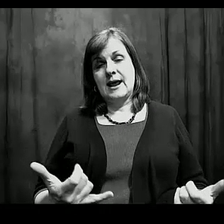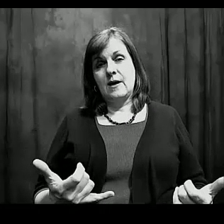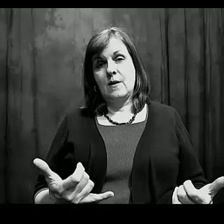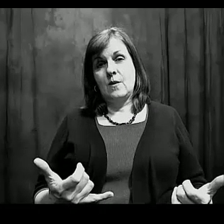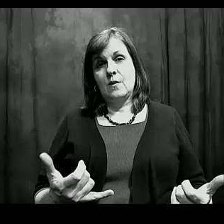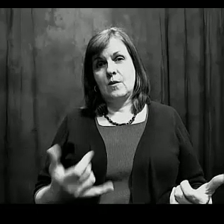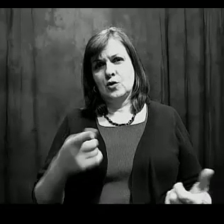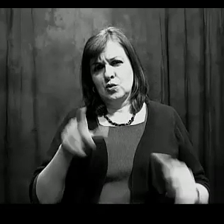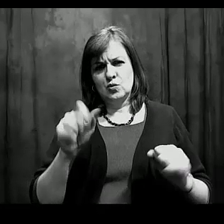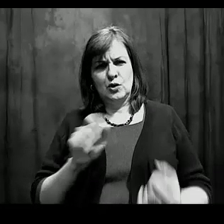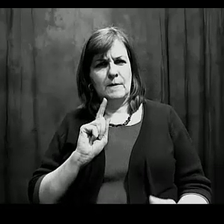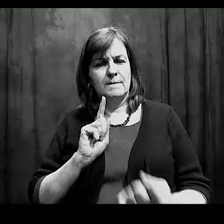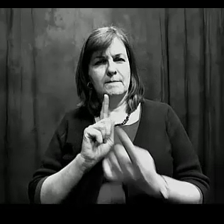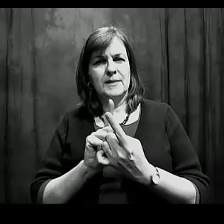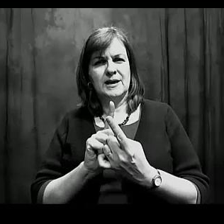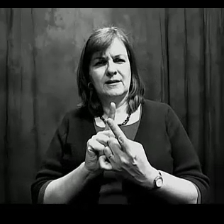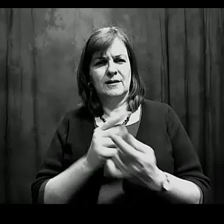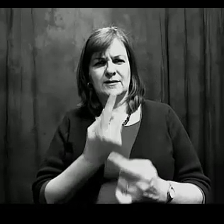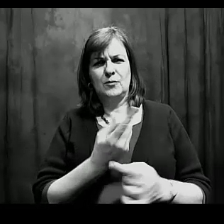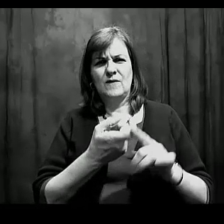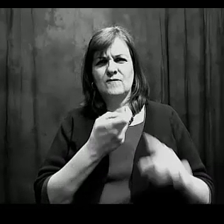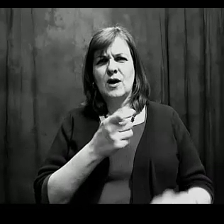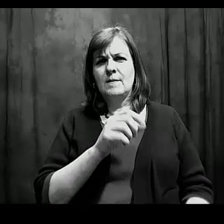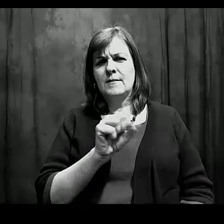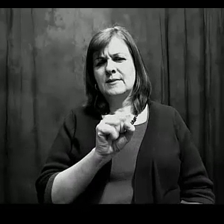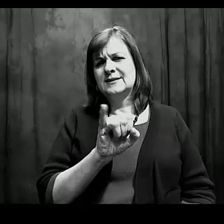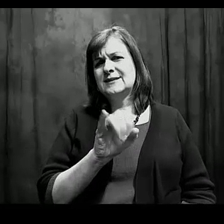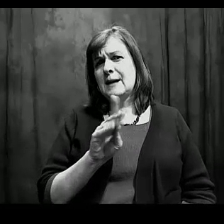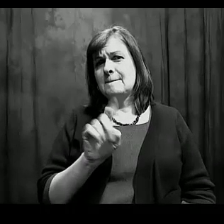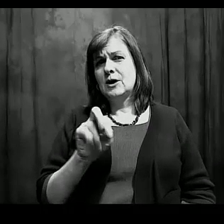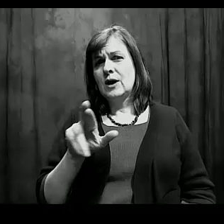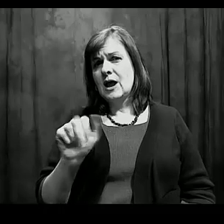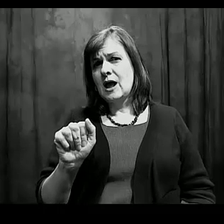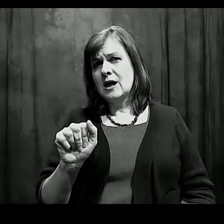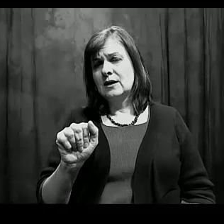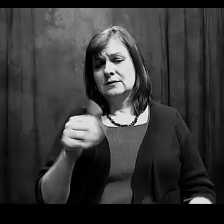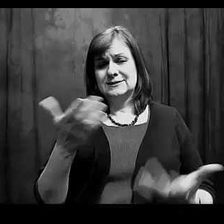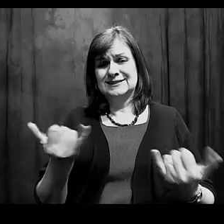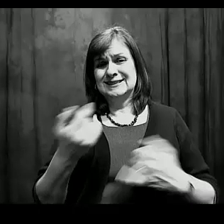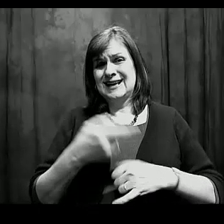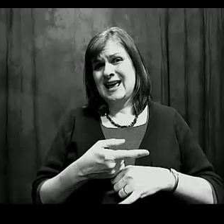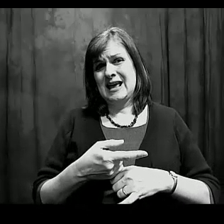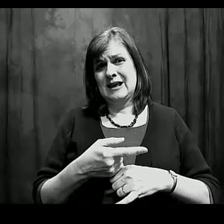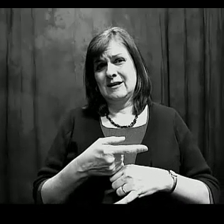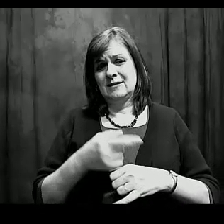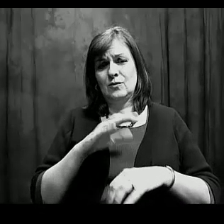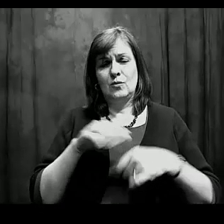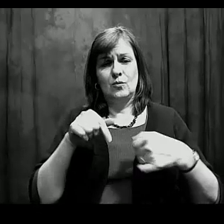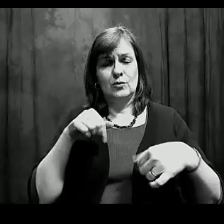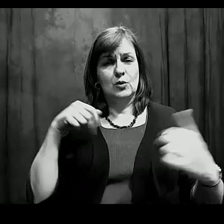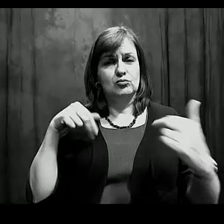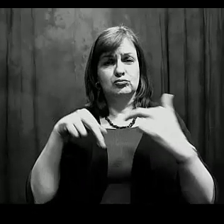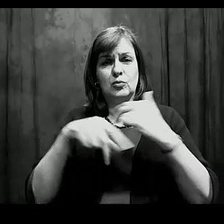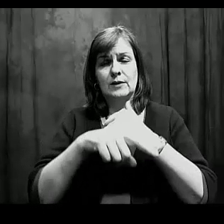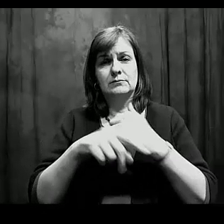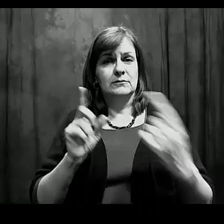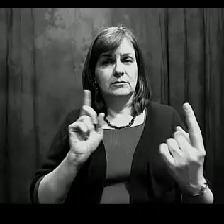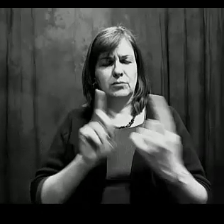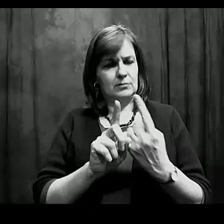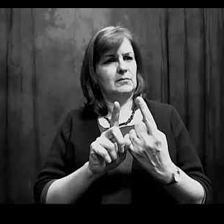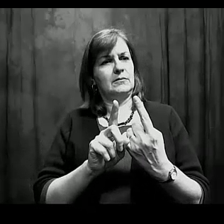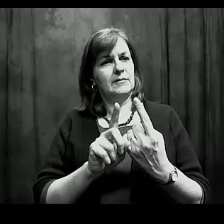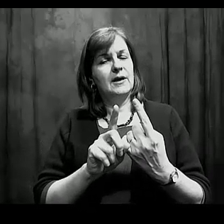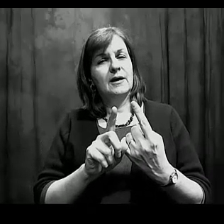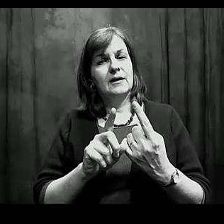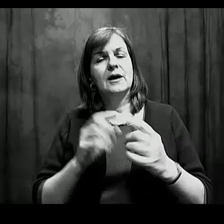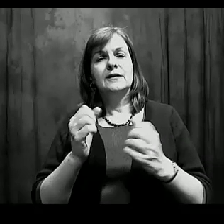now, you could meet someone in Siberia walking down the hallway today, right? So this